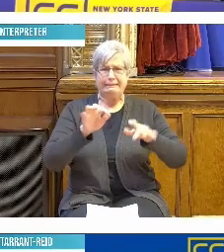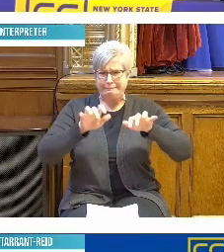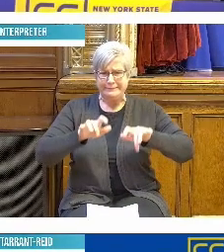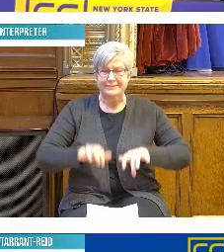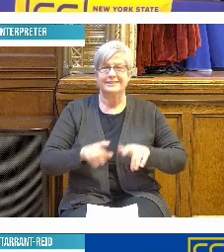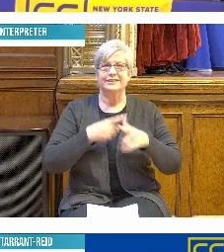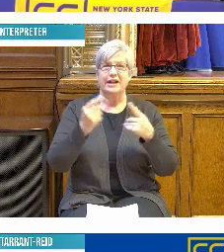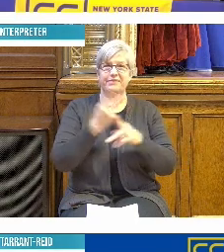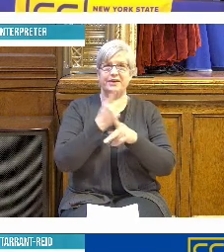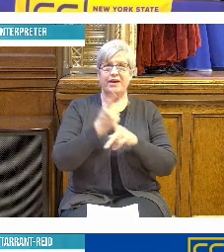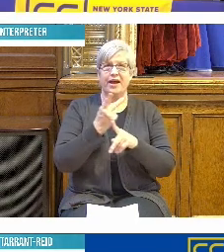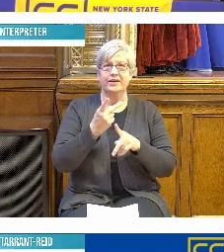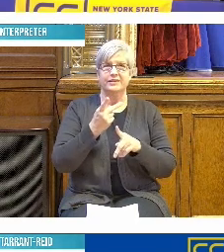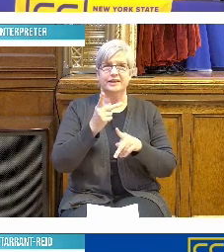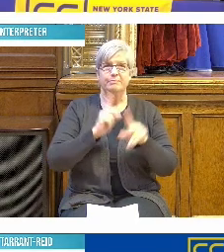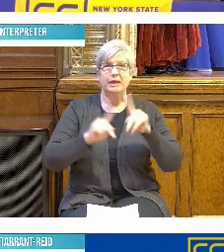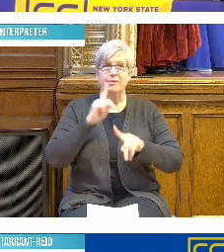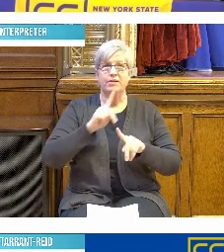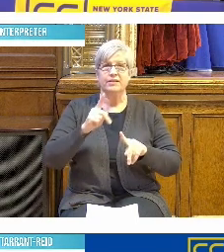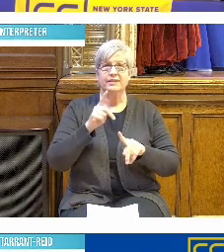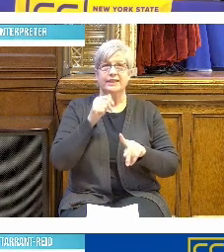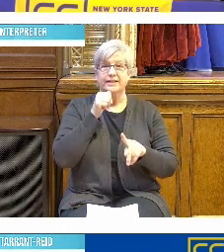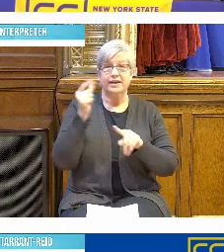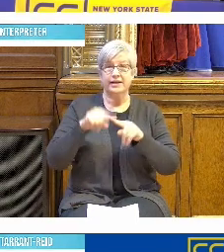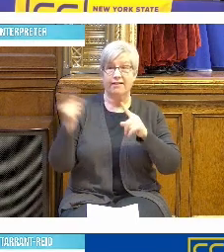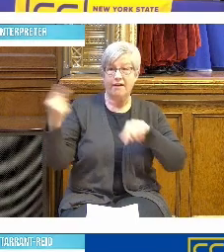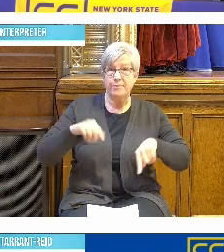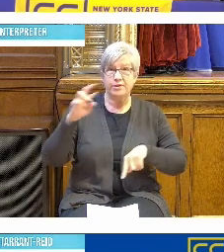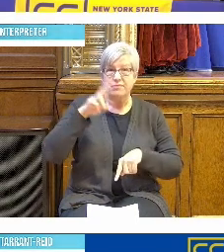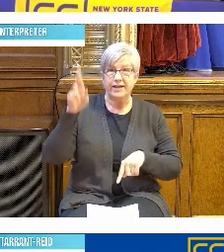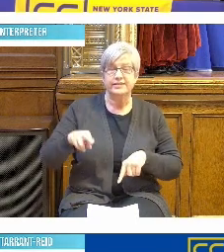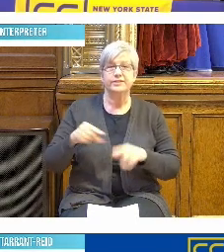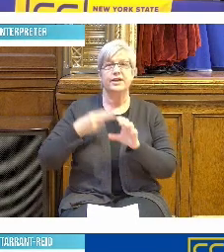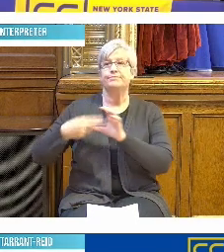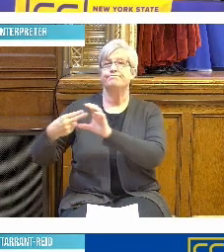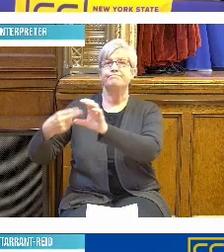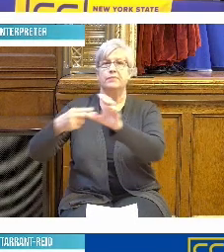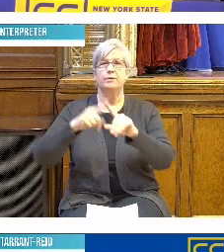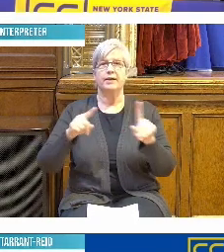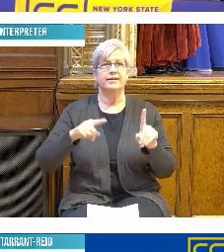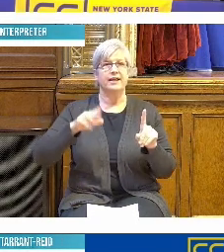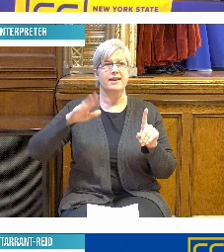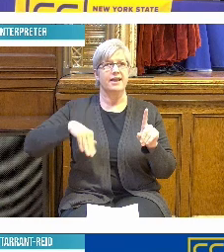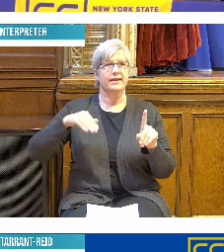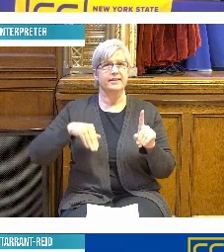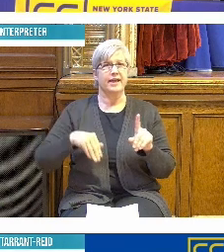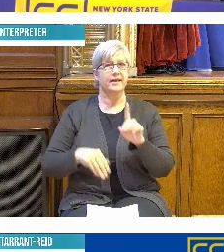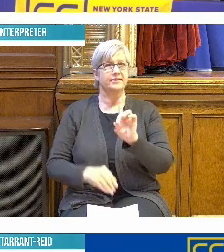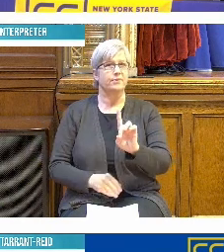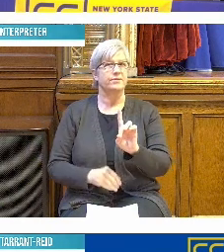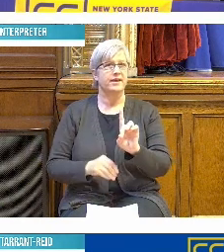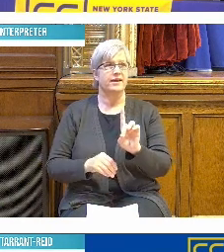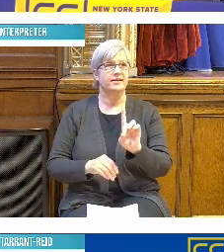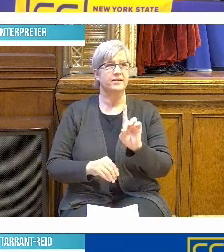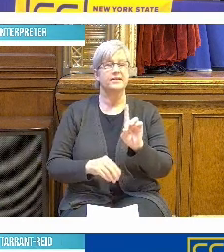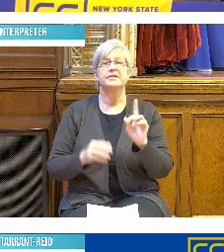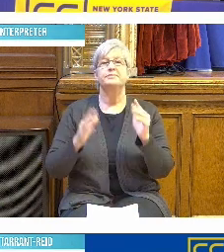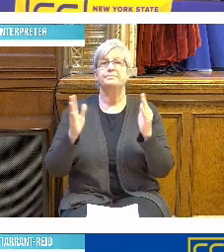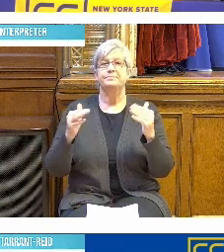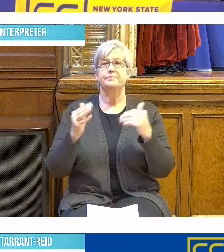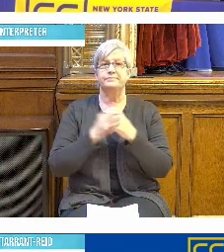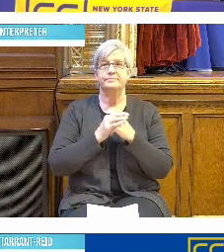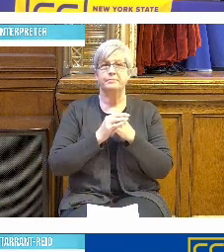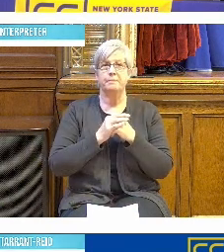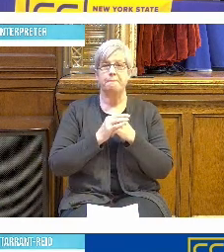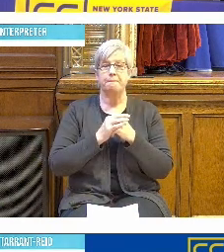are downstate New York. So for some reason, I'm not seeing it change yet. All right, so we'll provide you a